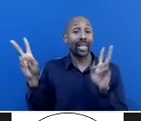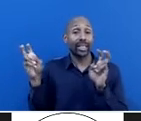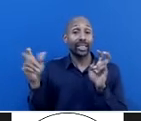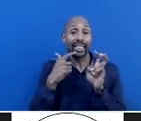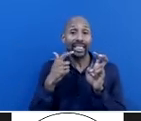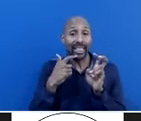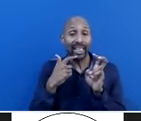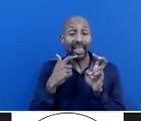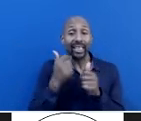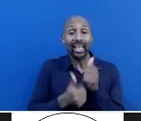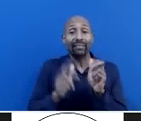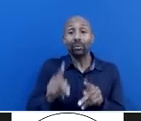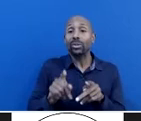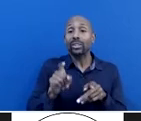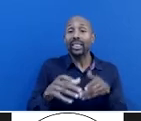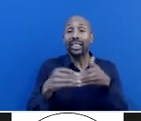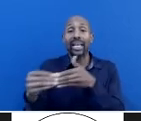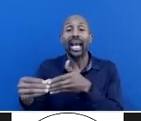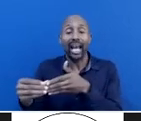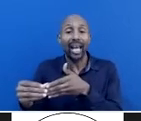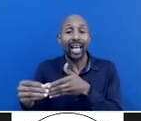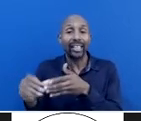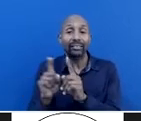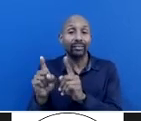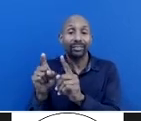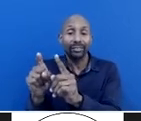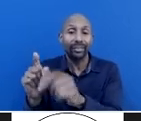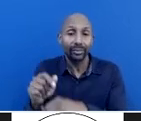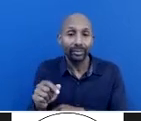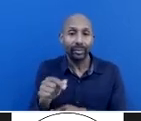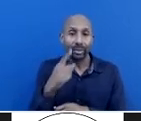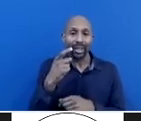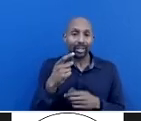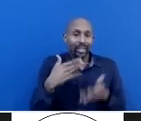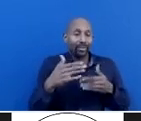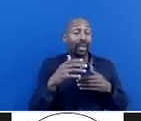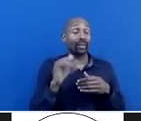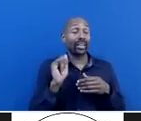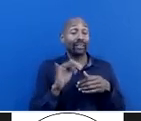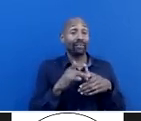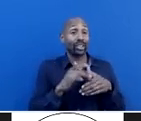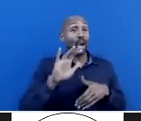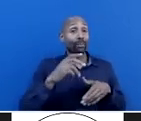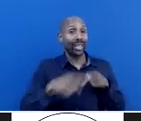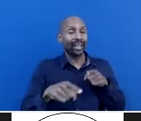handle. If you are the instrument that's broken, how can you use yourself to fix you?